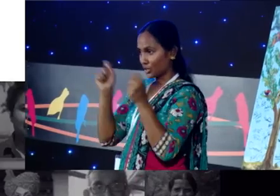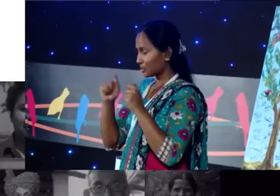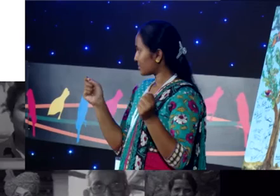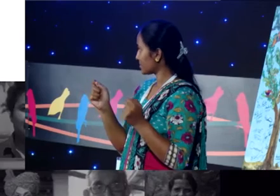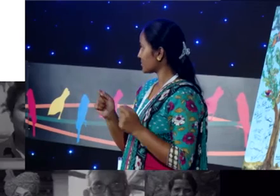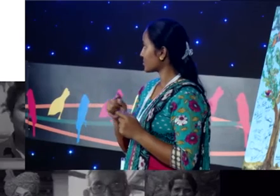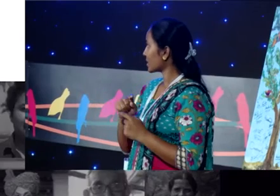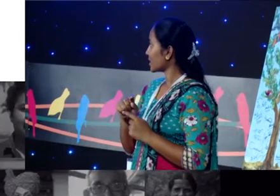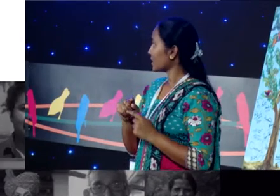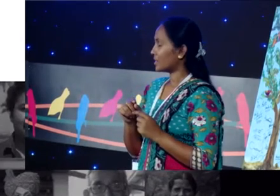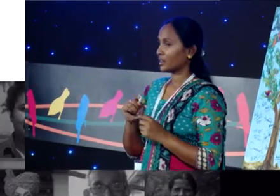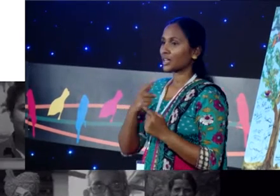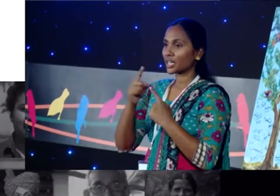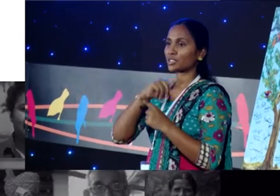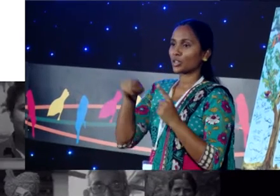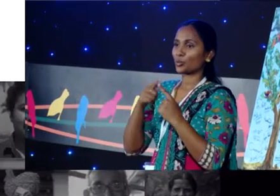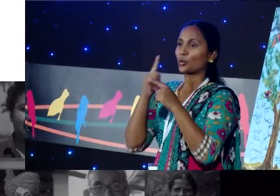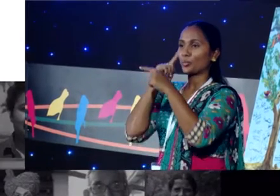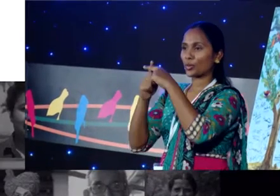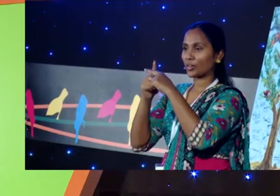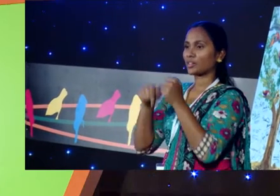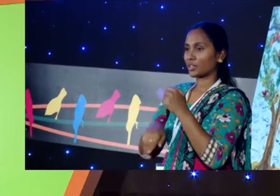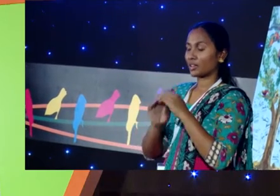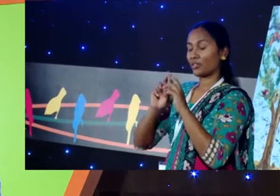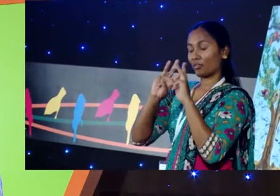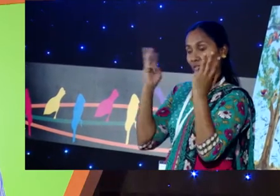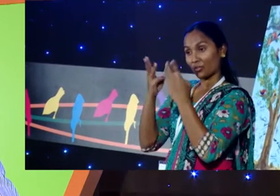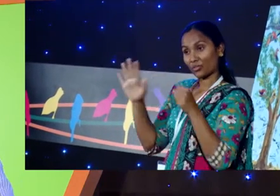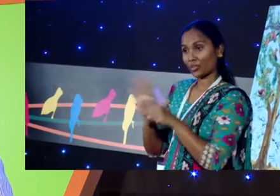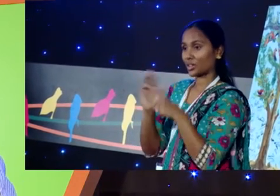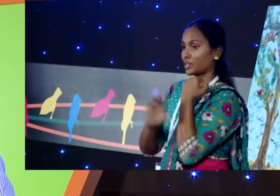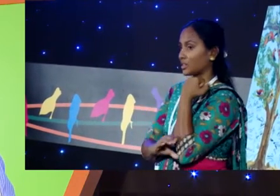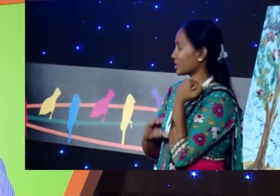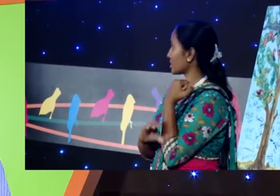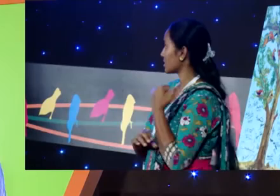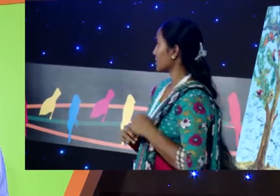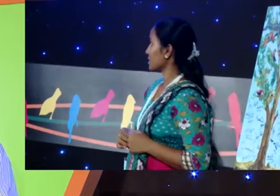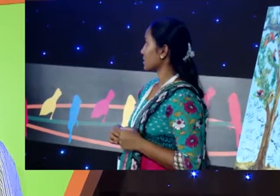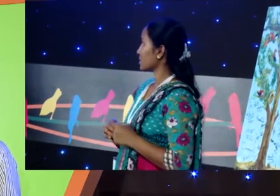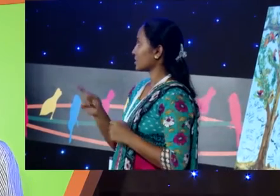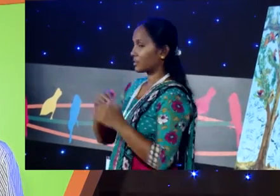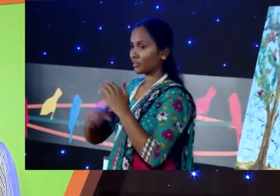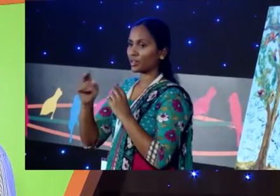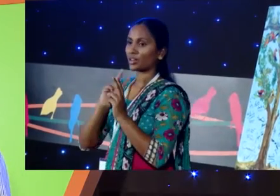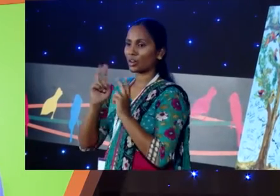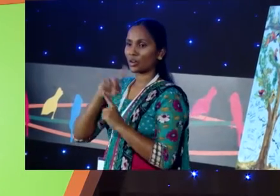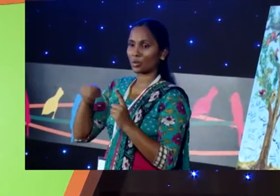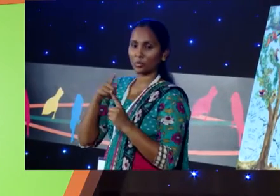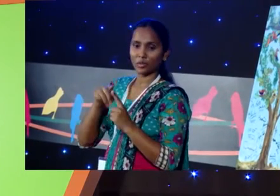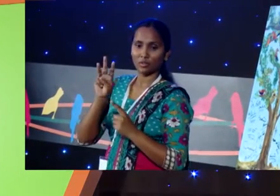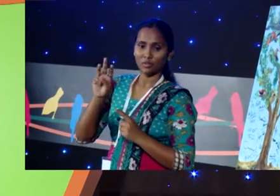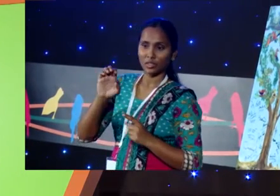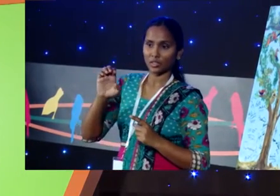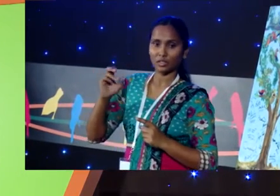which reports positive news from across the country? So we are Bangalore-based, so we went around on weekends